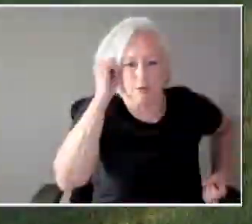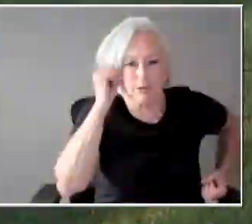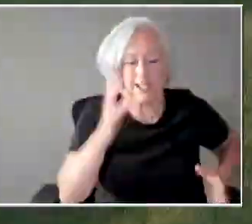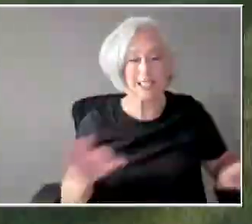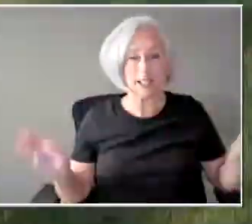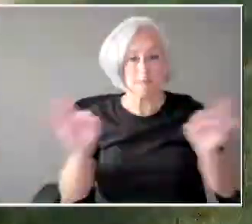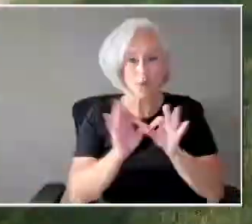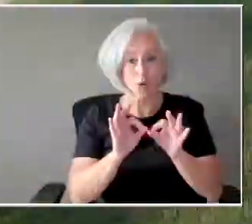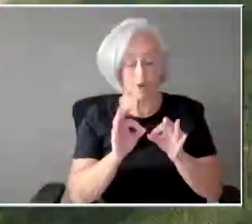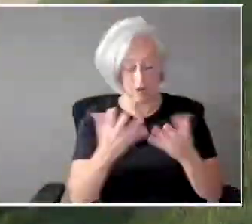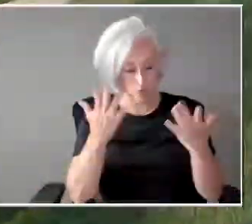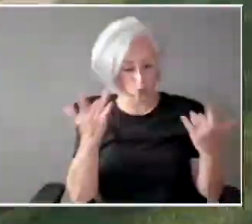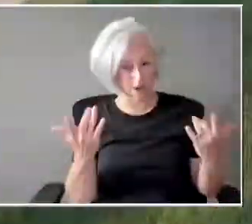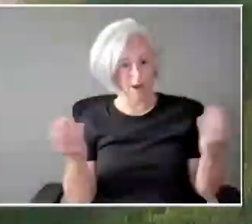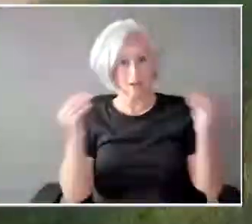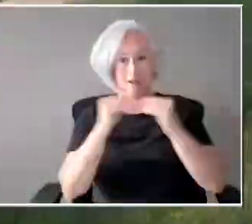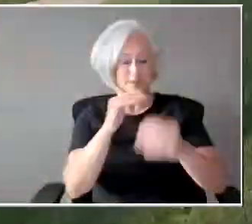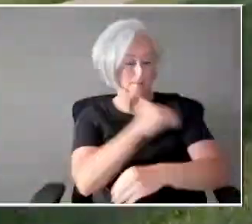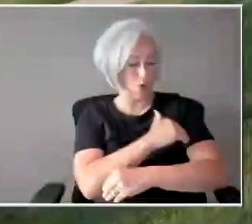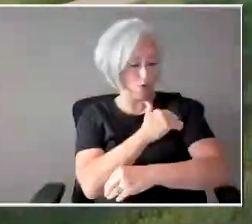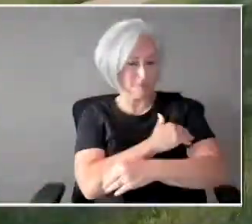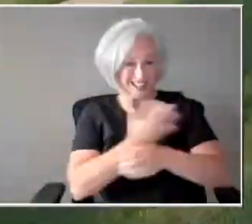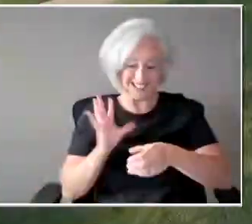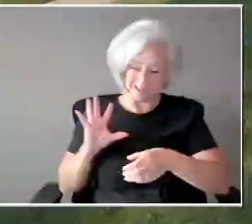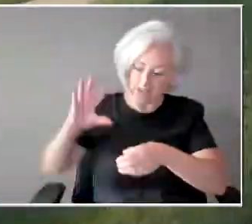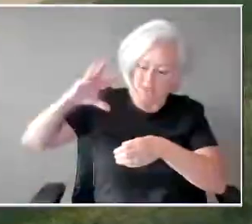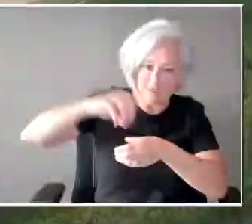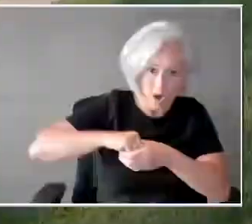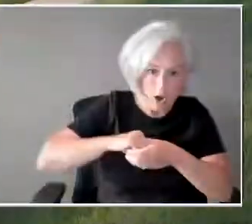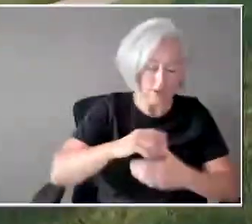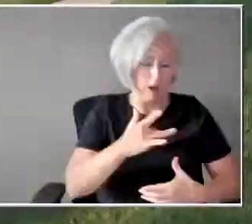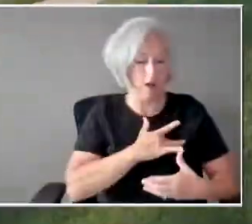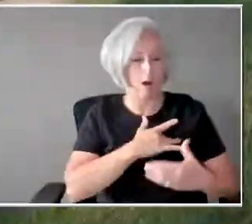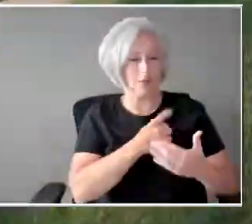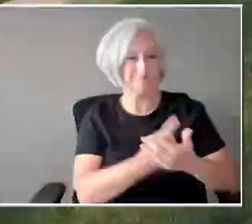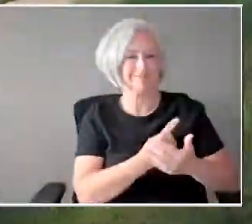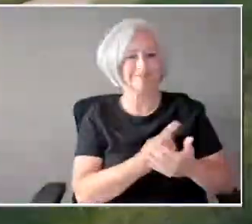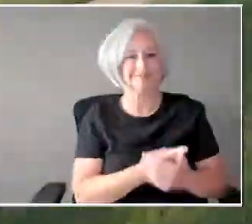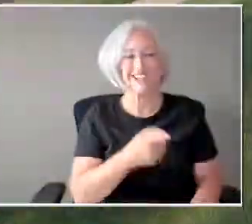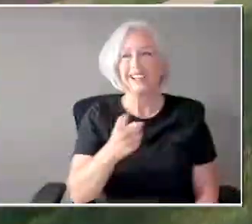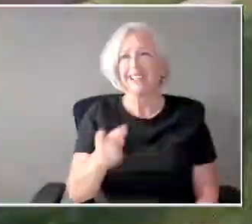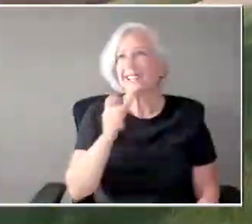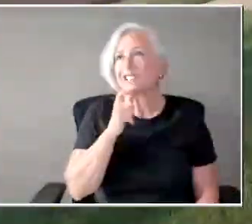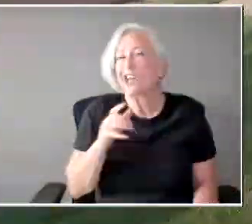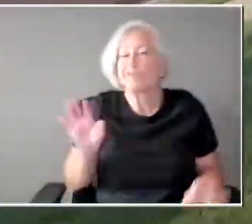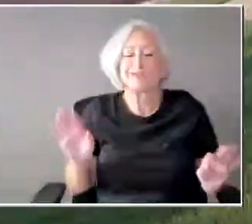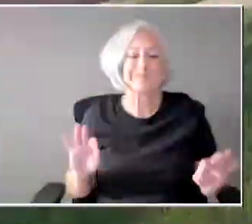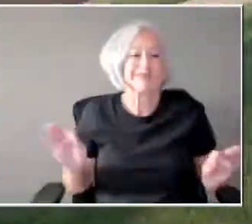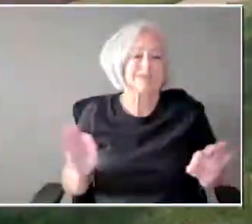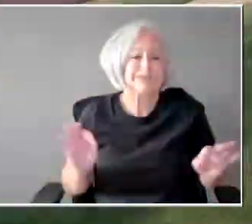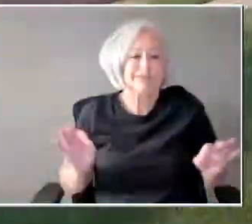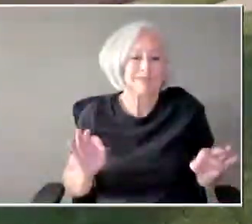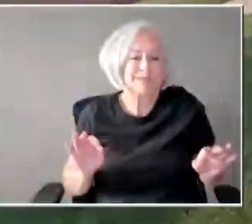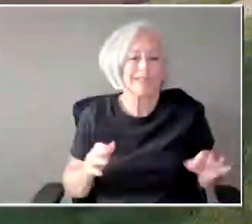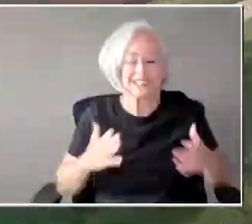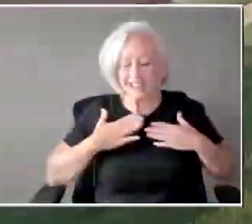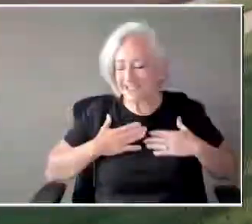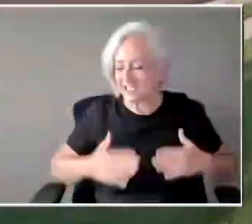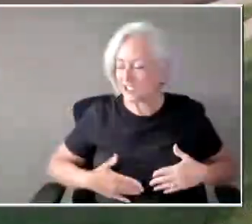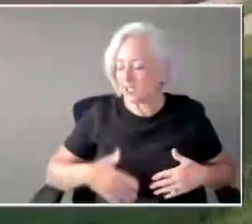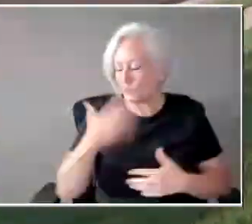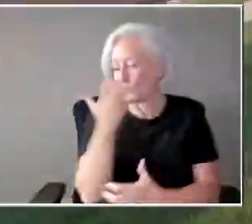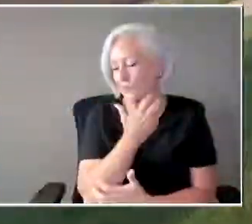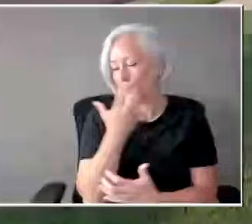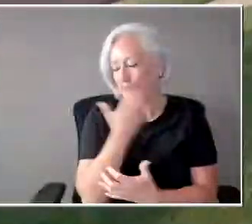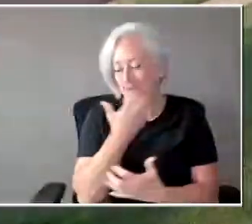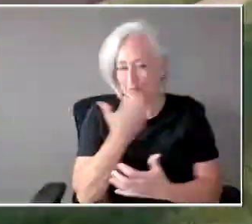involved, raise his heart rate. He's not winded at all. He's not breathing heavy at all. Just because he's in such great shape. All right, give me 10 of these with